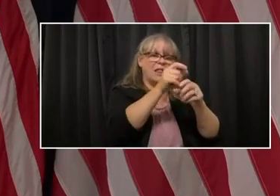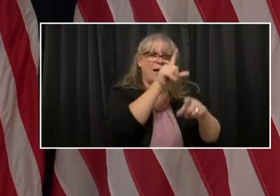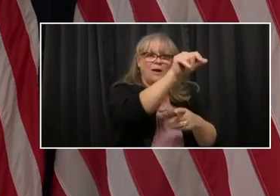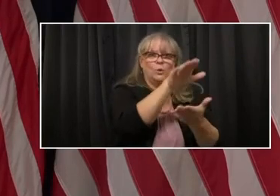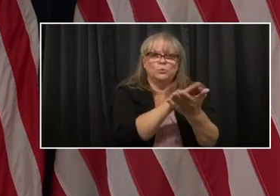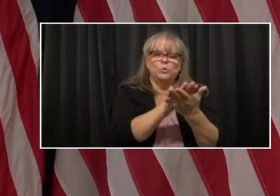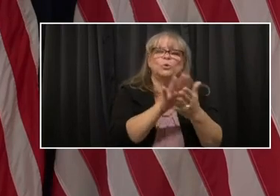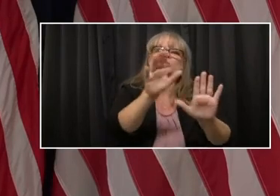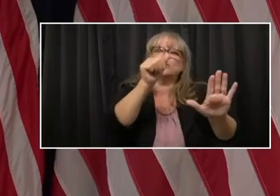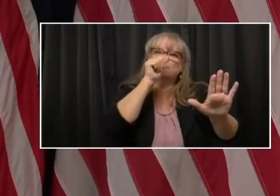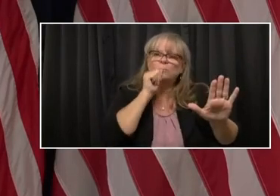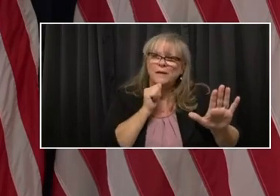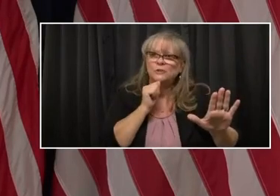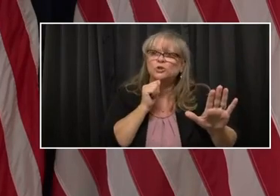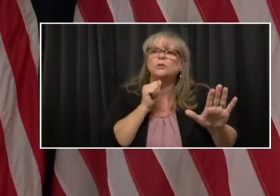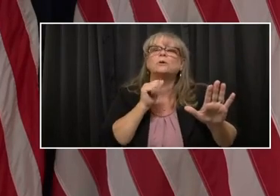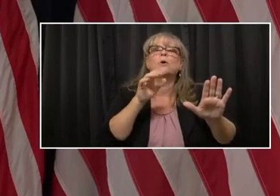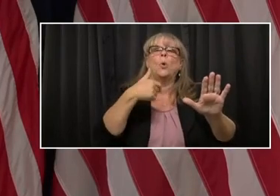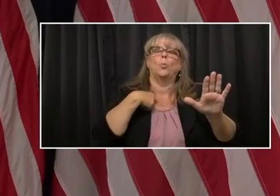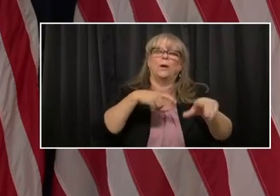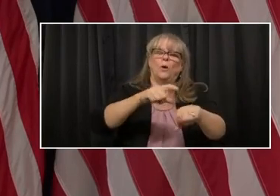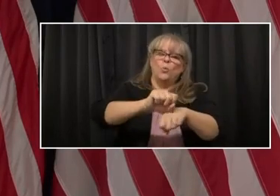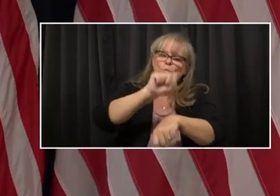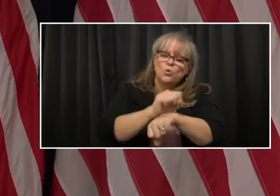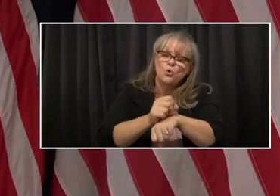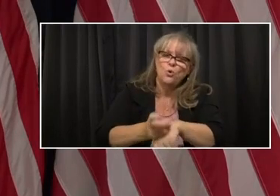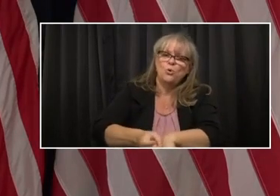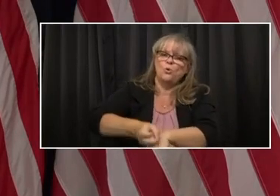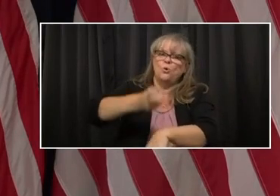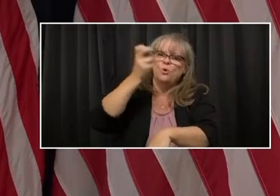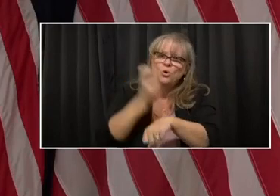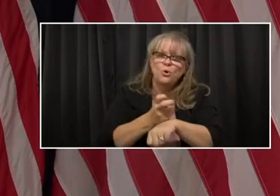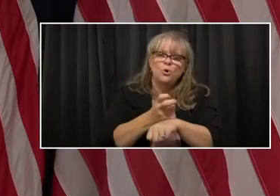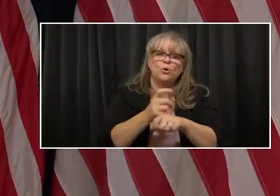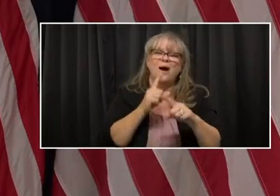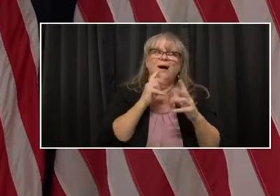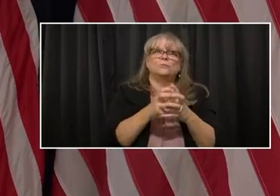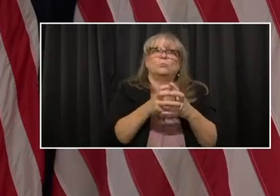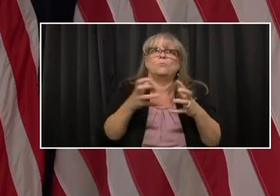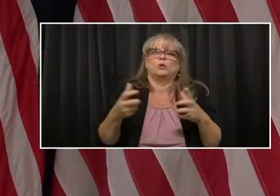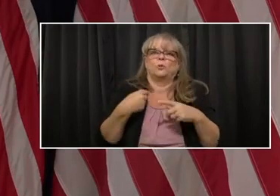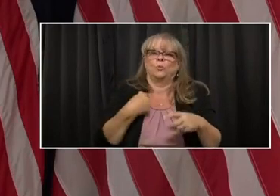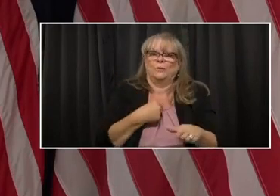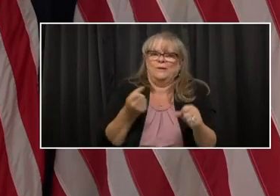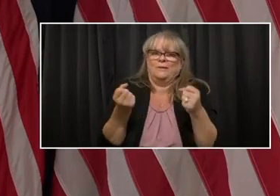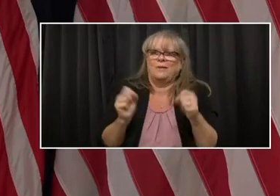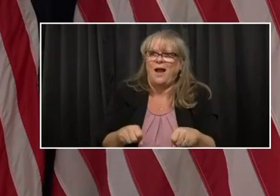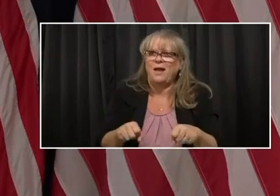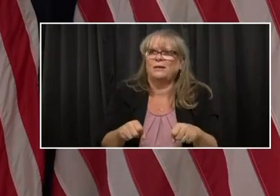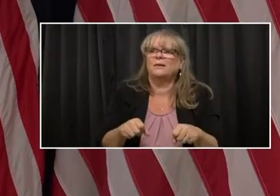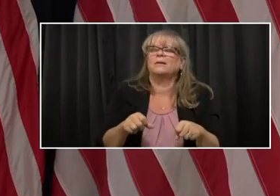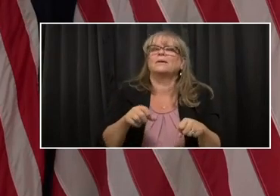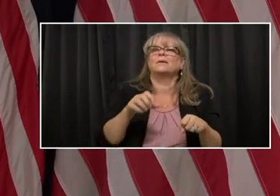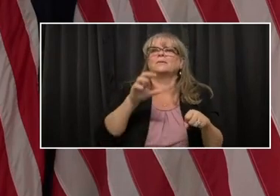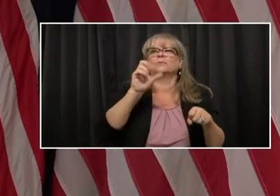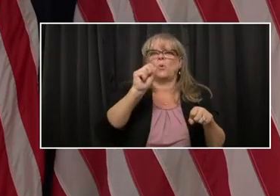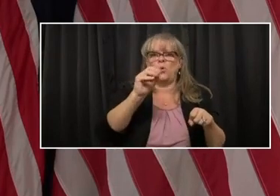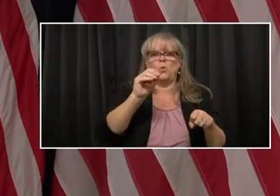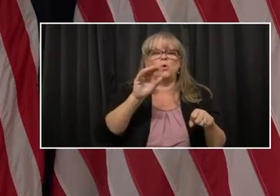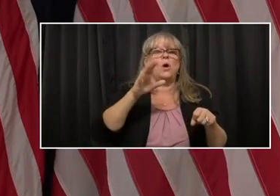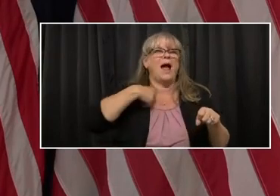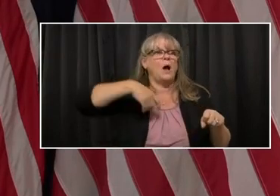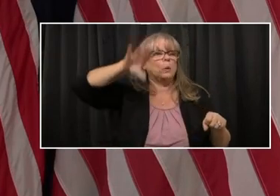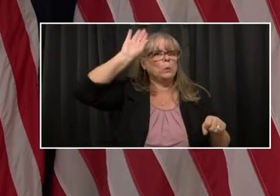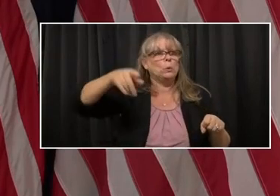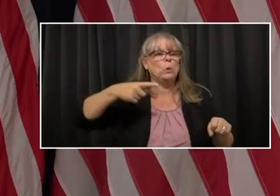difficult environment, and we all have a very short wick here, and I just want to counsel